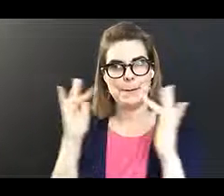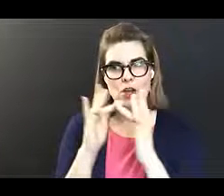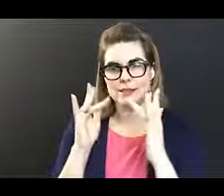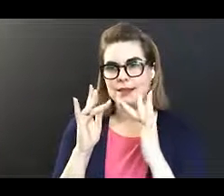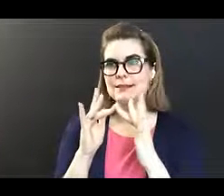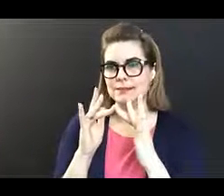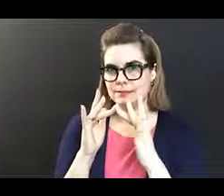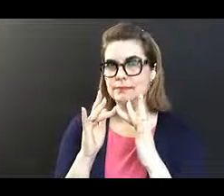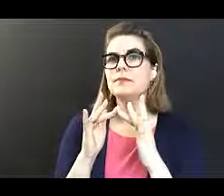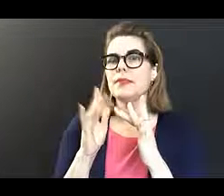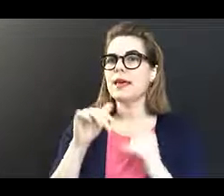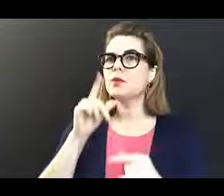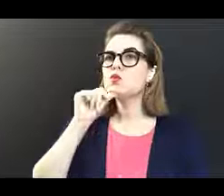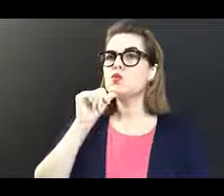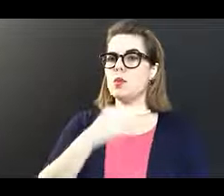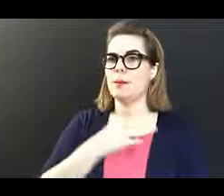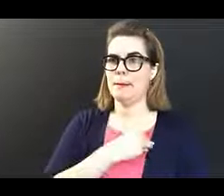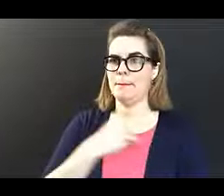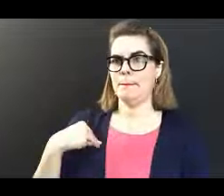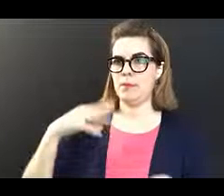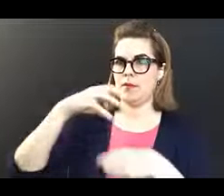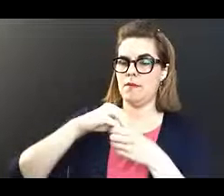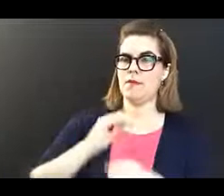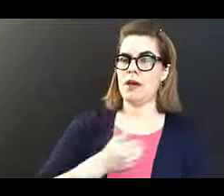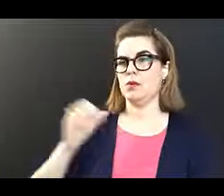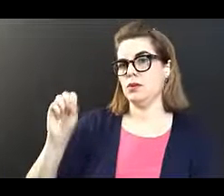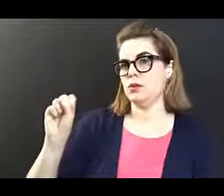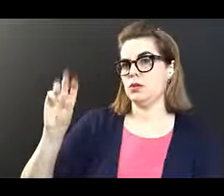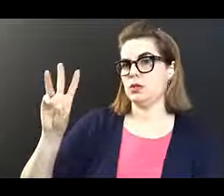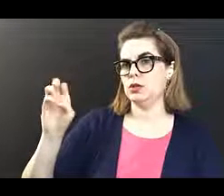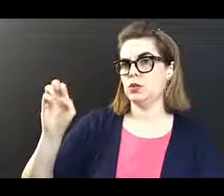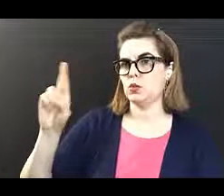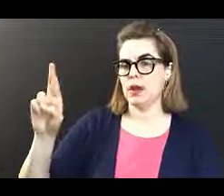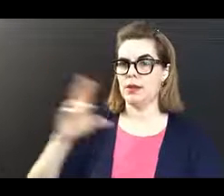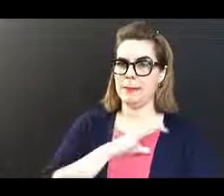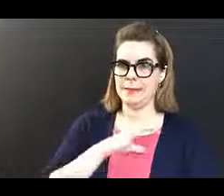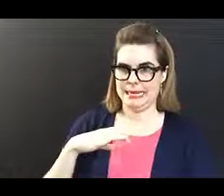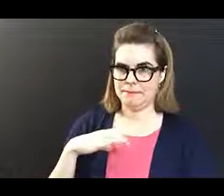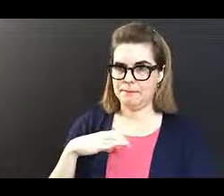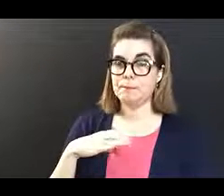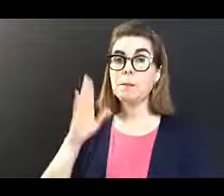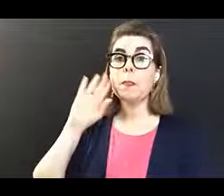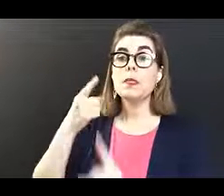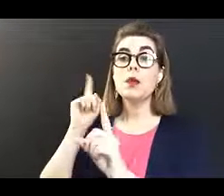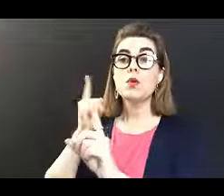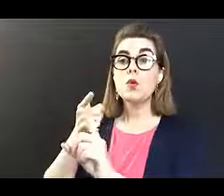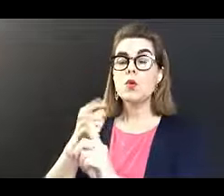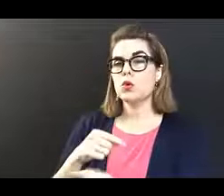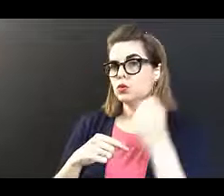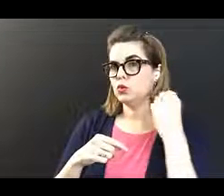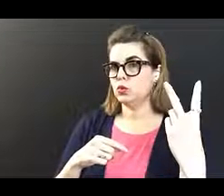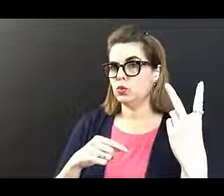going to be the members of our SWEAR committee. We aim to have 2 high school